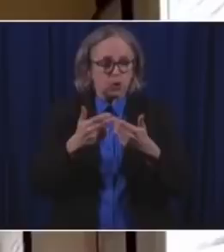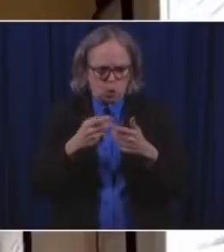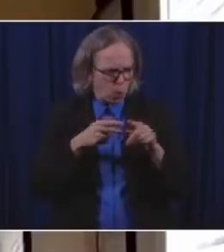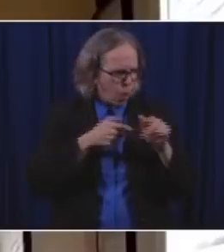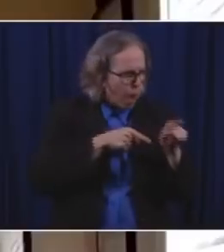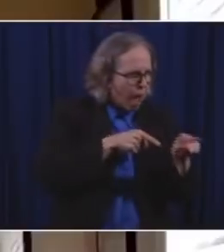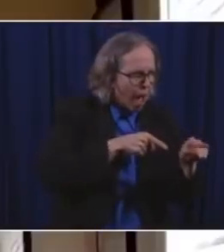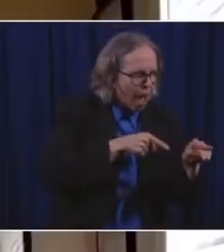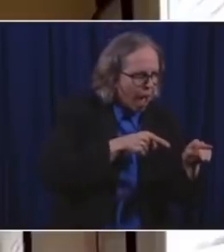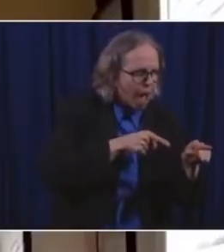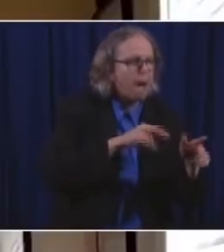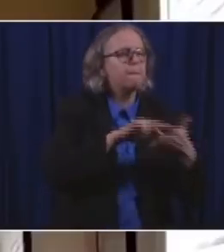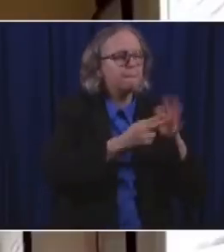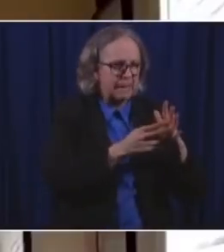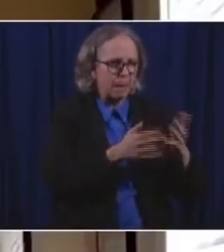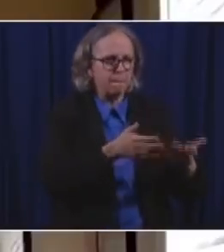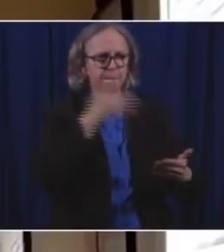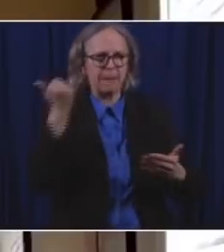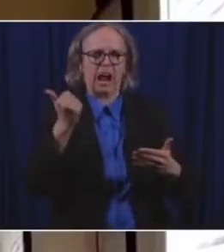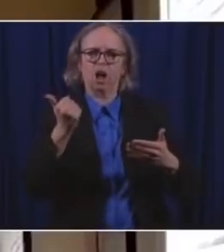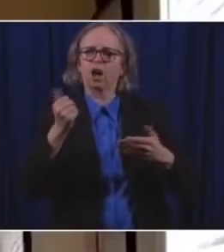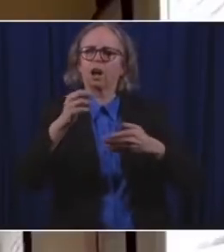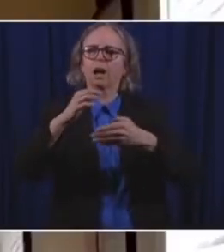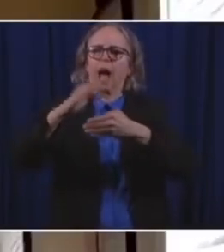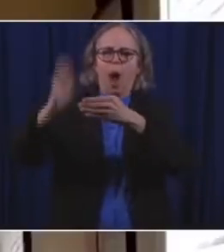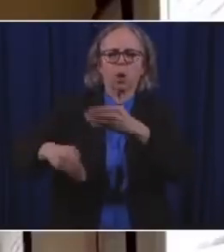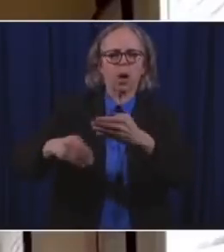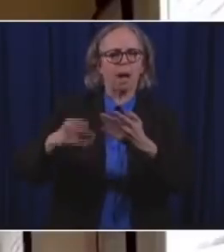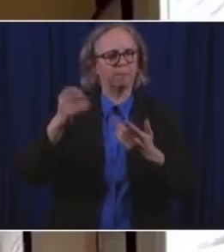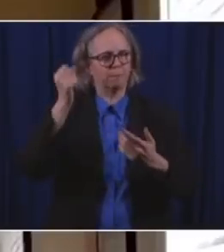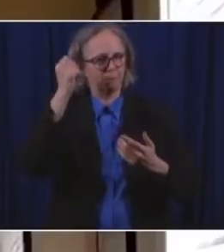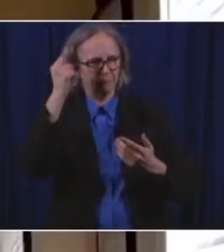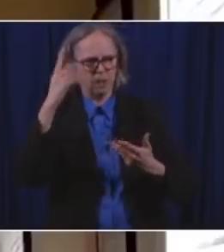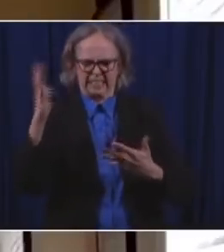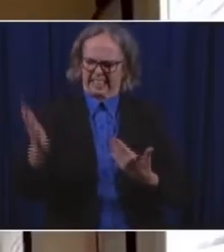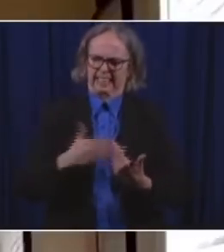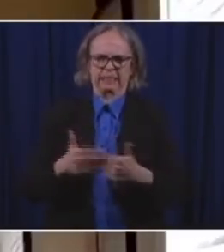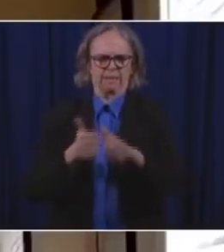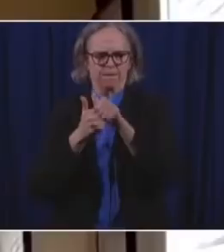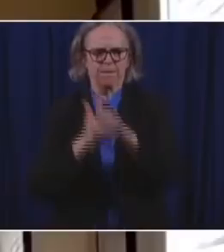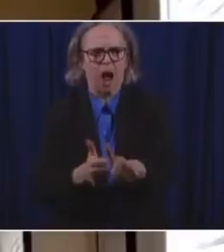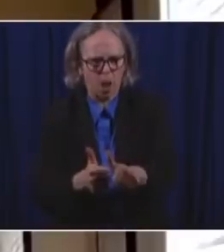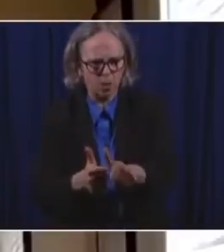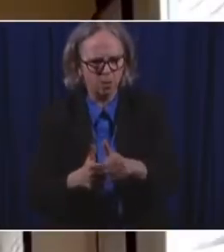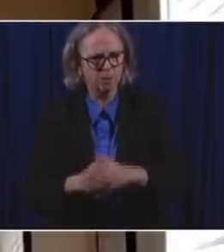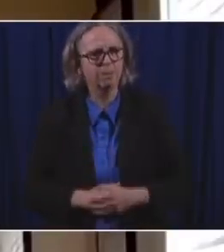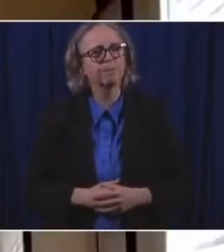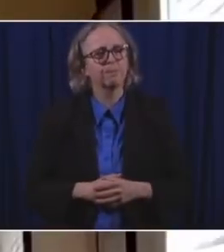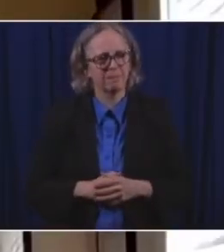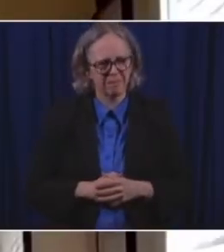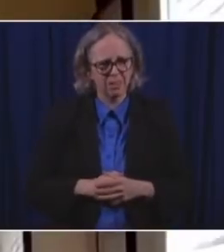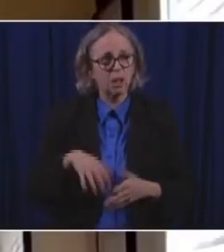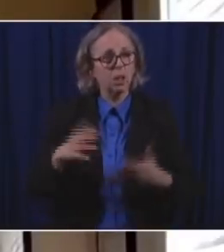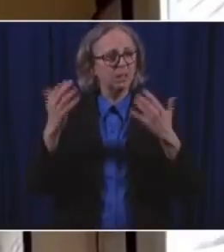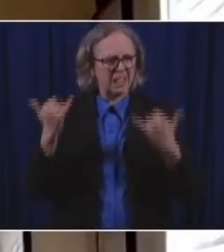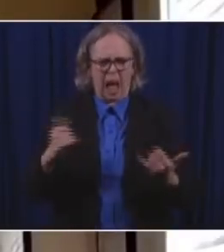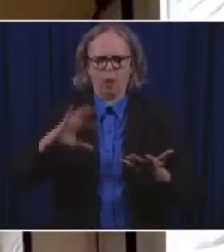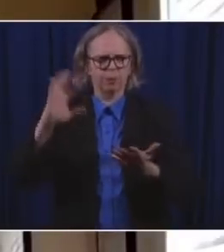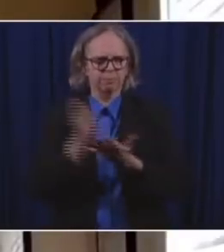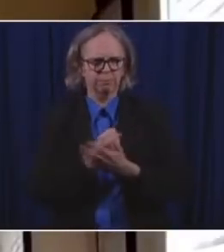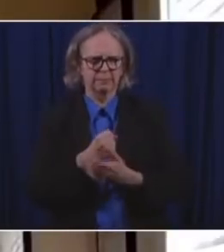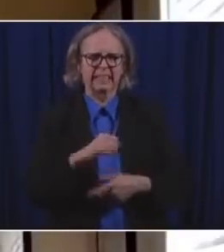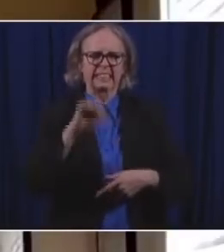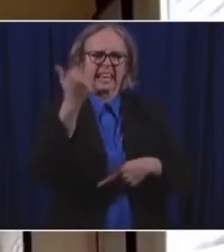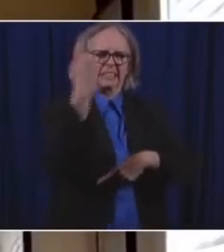a better outcome. More people are going to be able to stick with it. And therefore, we're now offering that alongside the